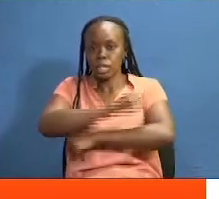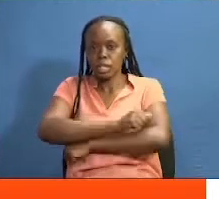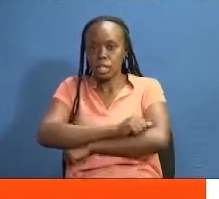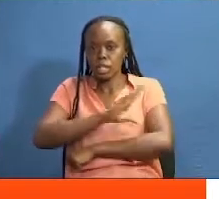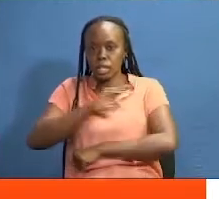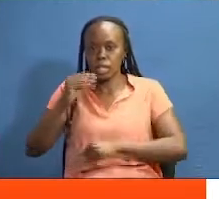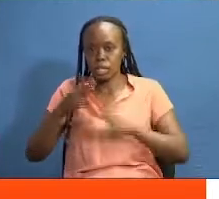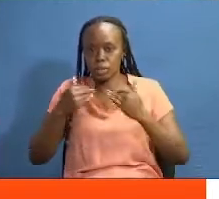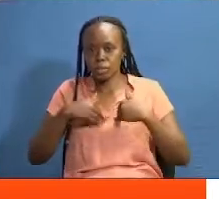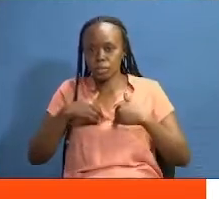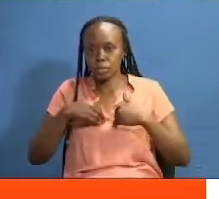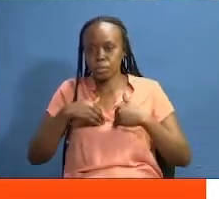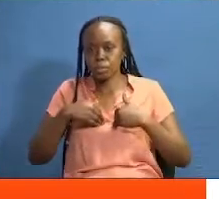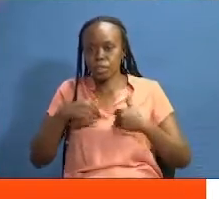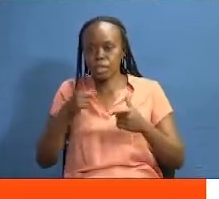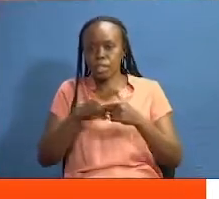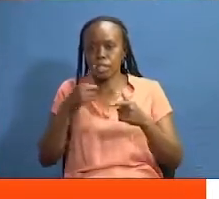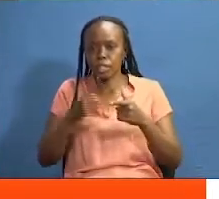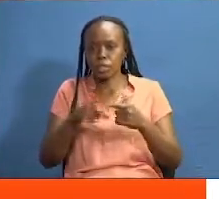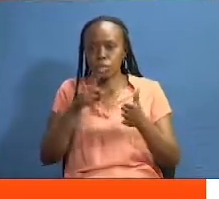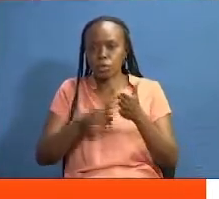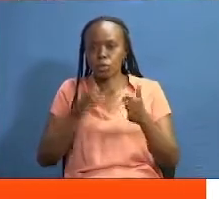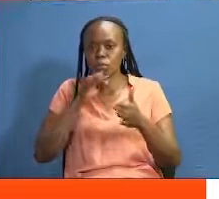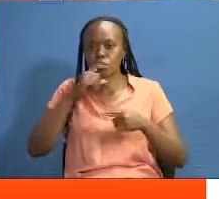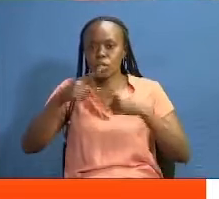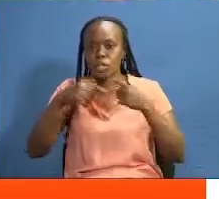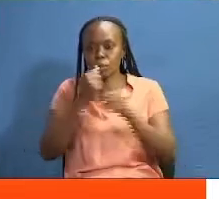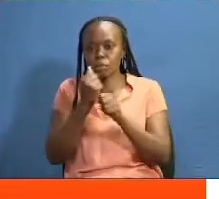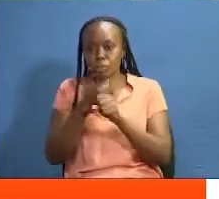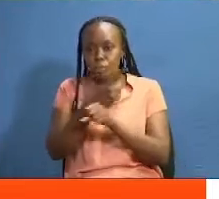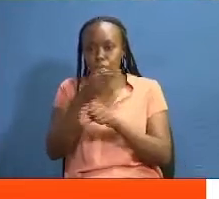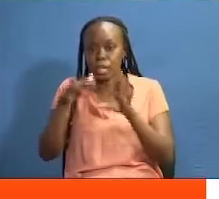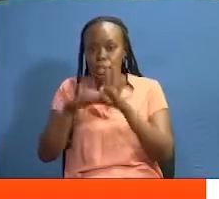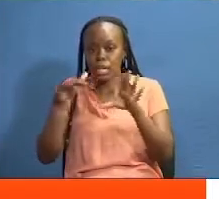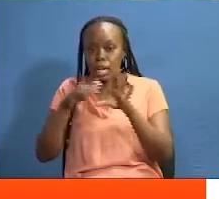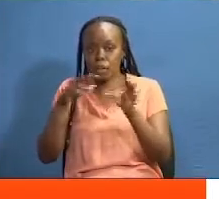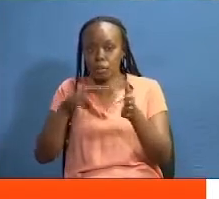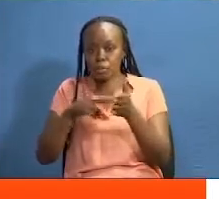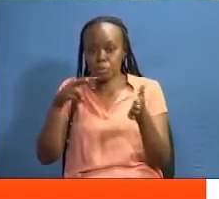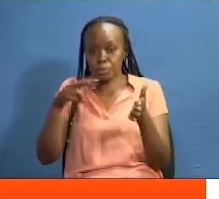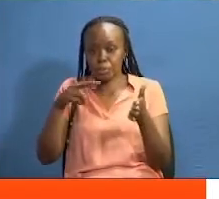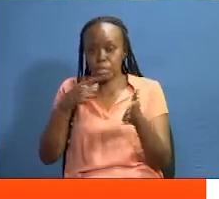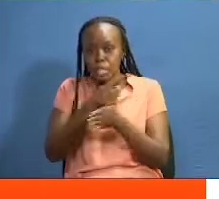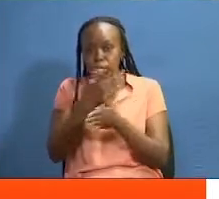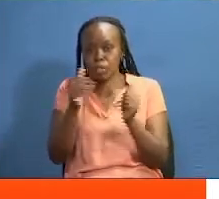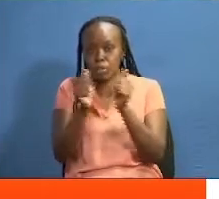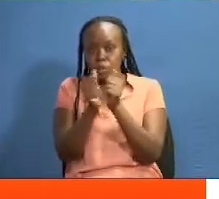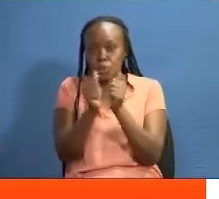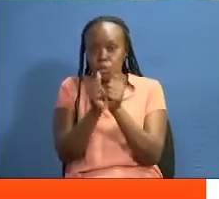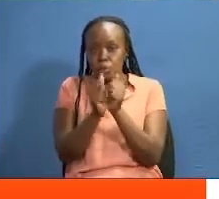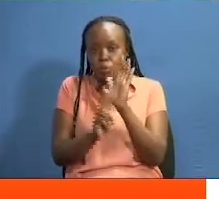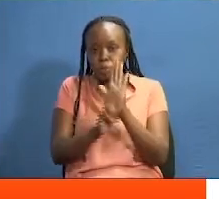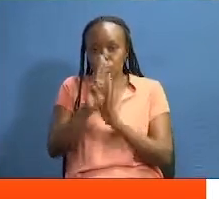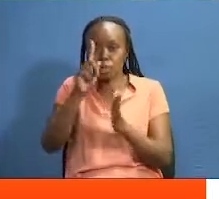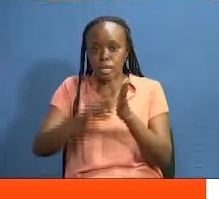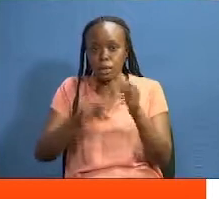got that degree, yes, then what is going to make you outstand in those 10,000 resumes? Right.